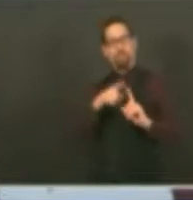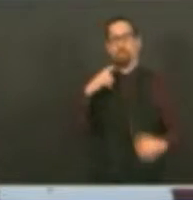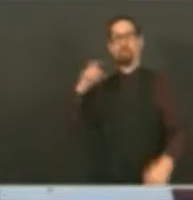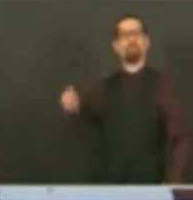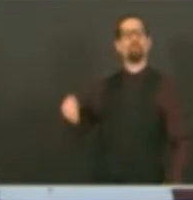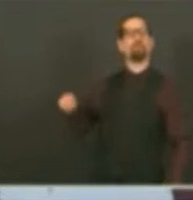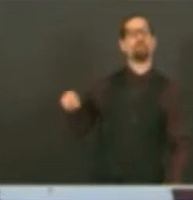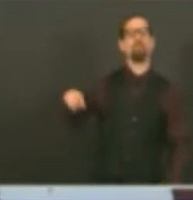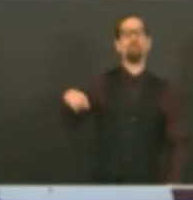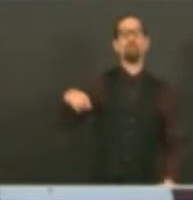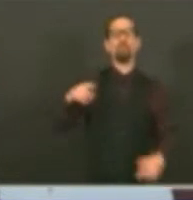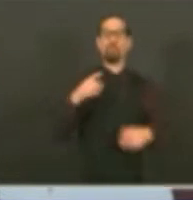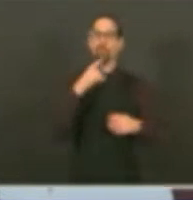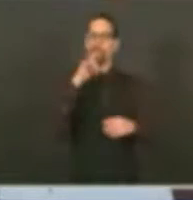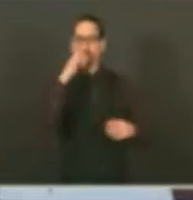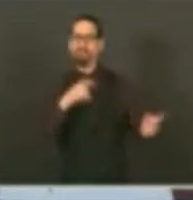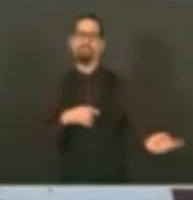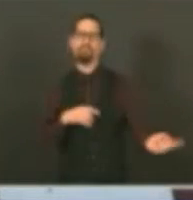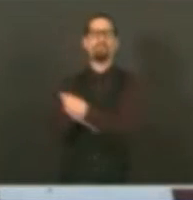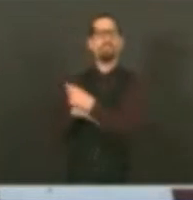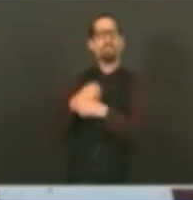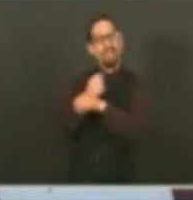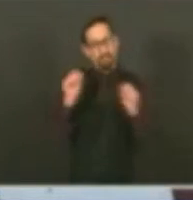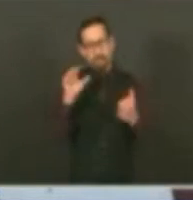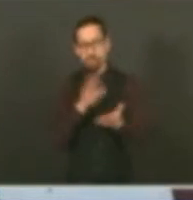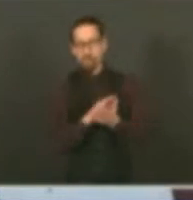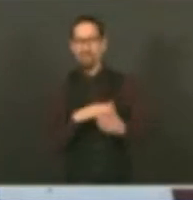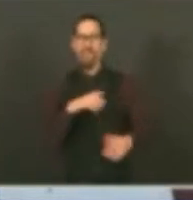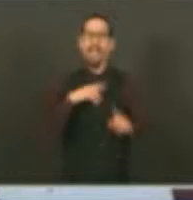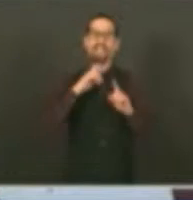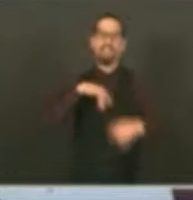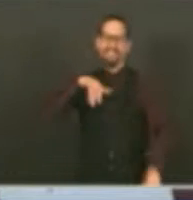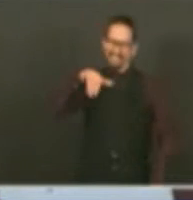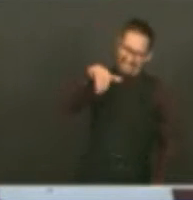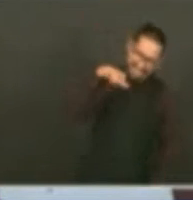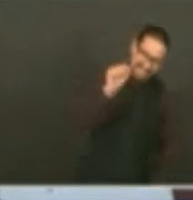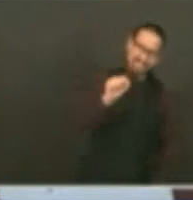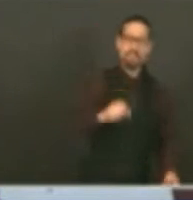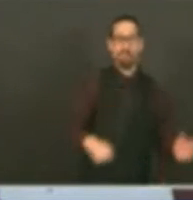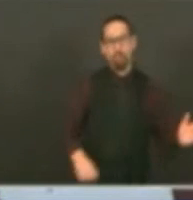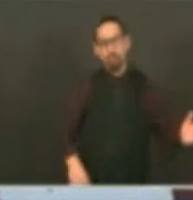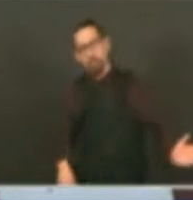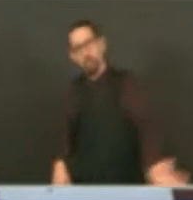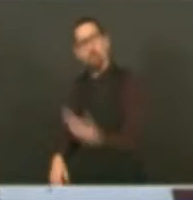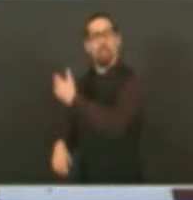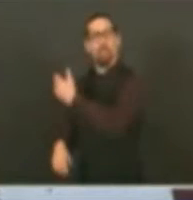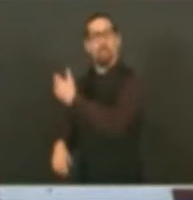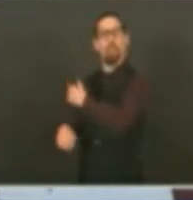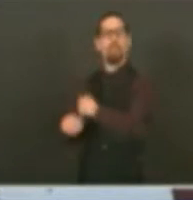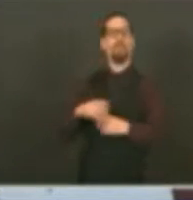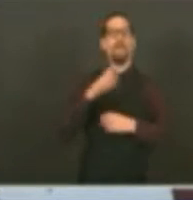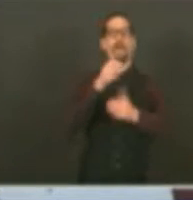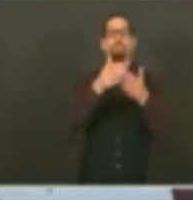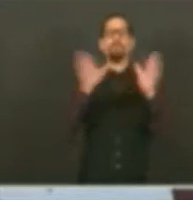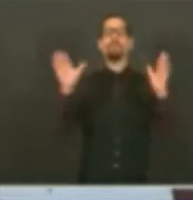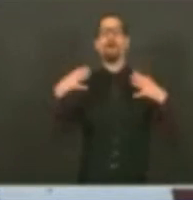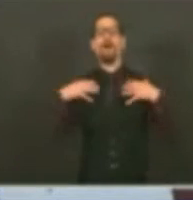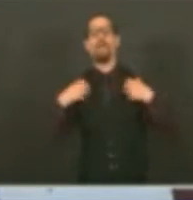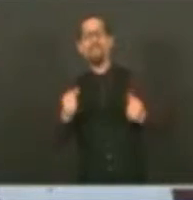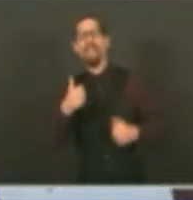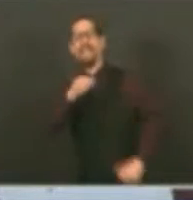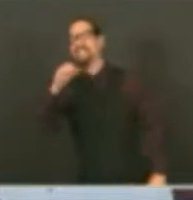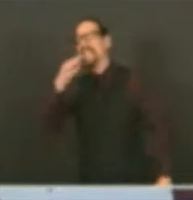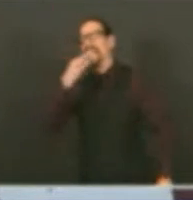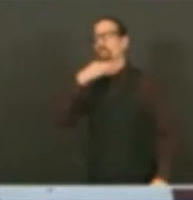is unequivocally yes. Ask any public health expert in the world, and they will tell you, yes, it is safe to have kids in